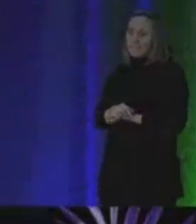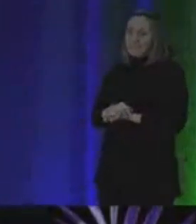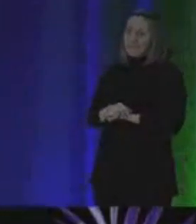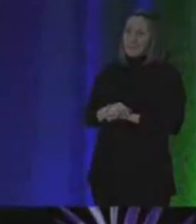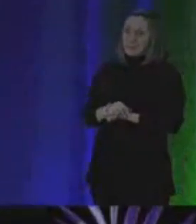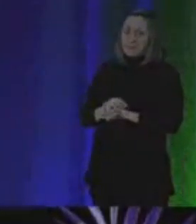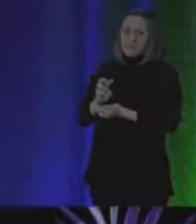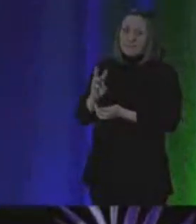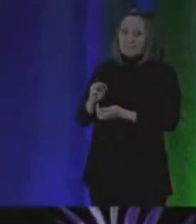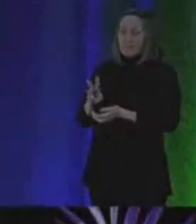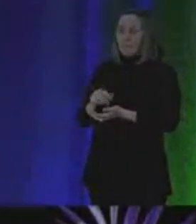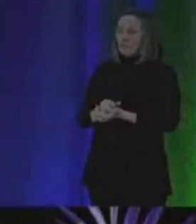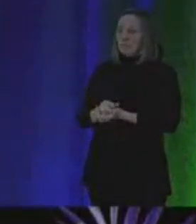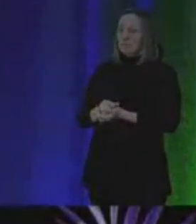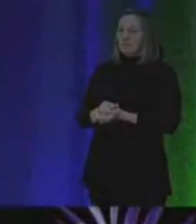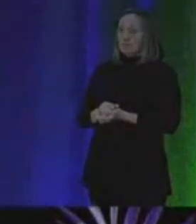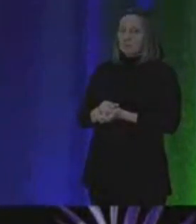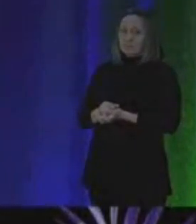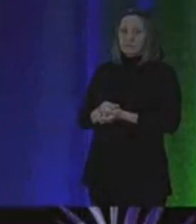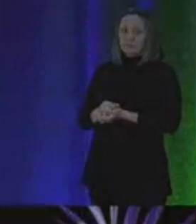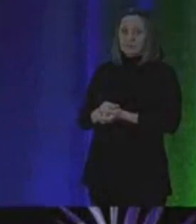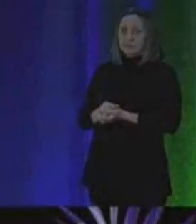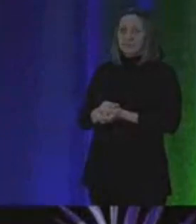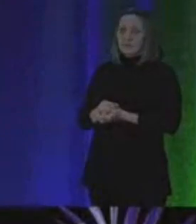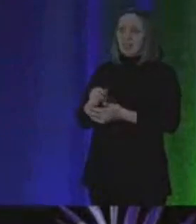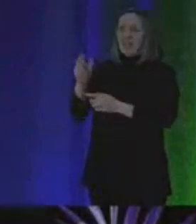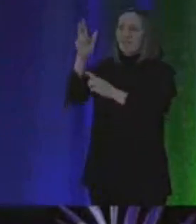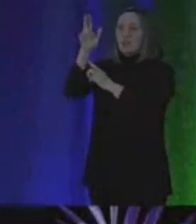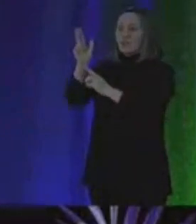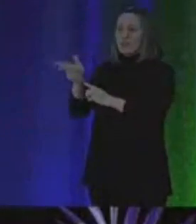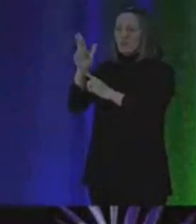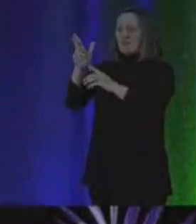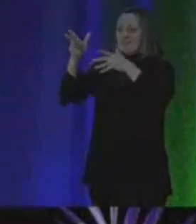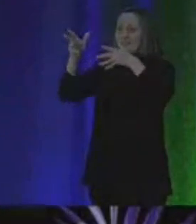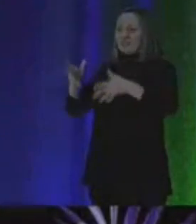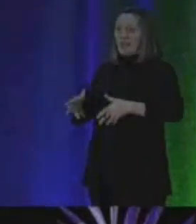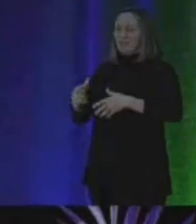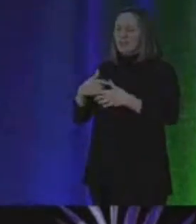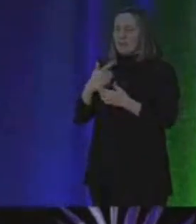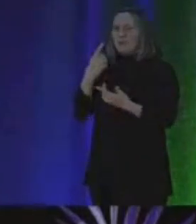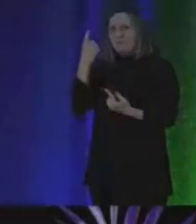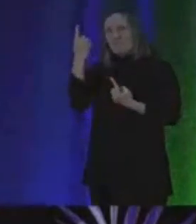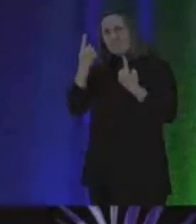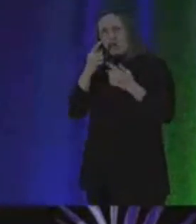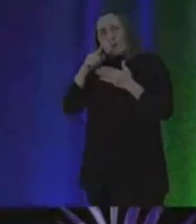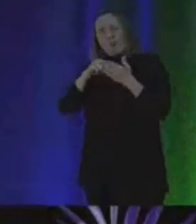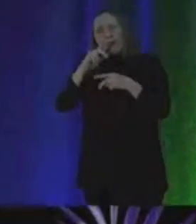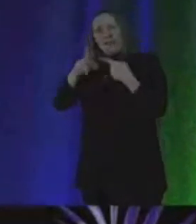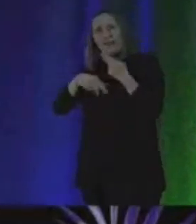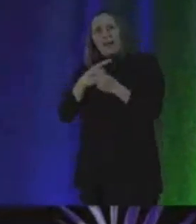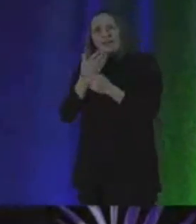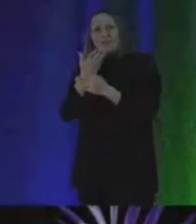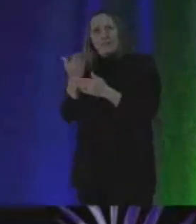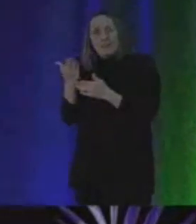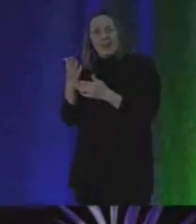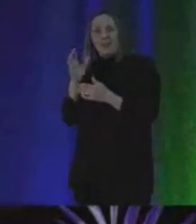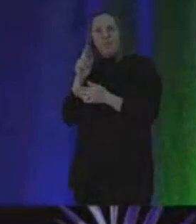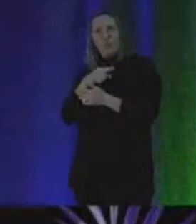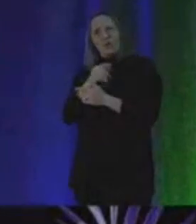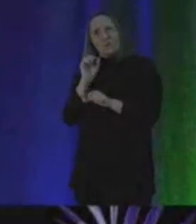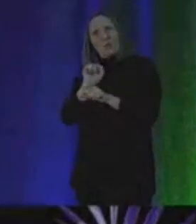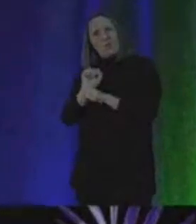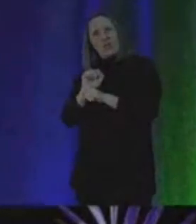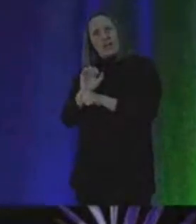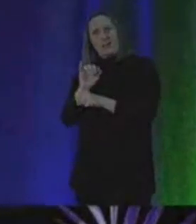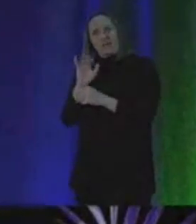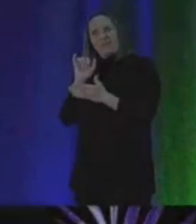Wow. All right, I have 3 minutes left. So you might want to say, what kind of thing would this fella be working on